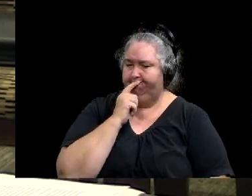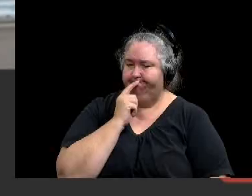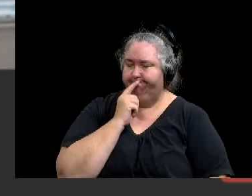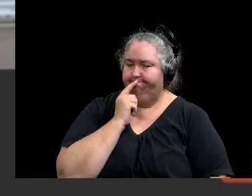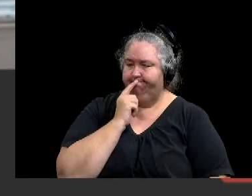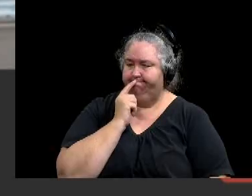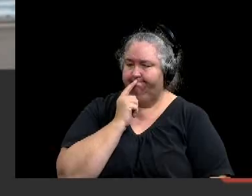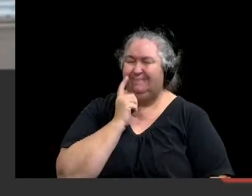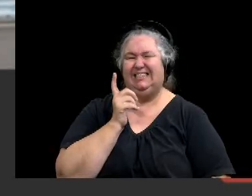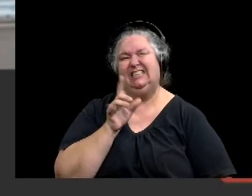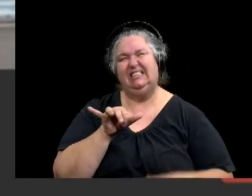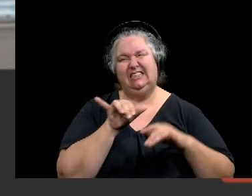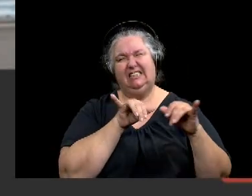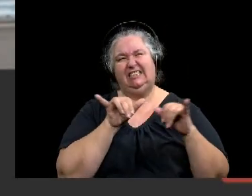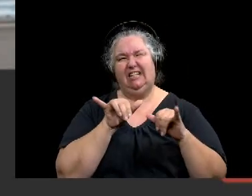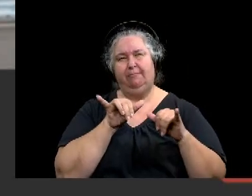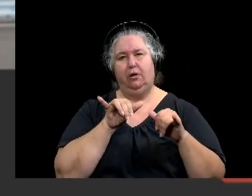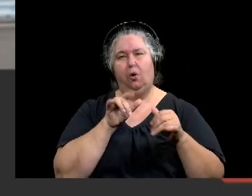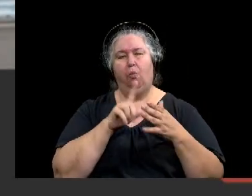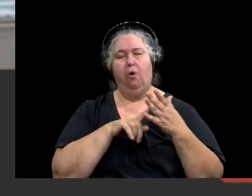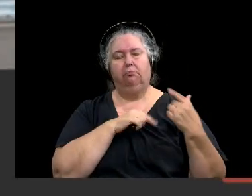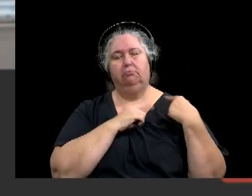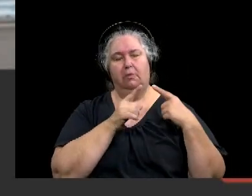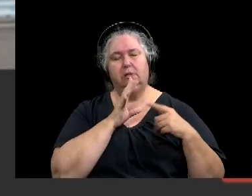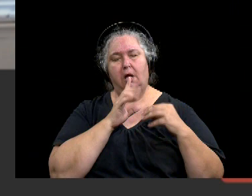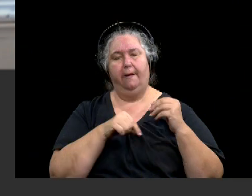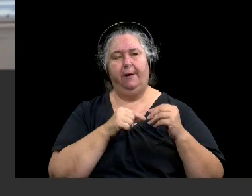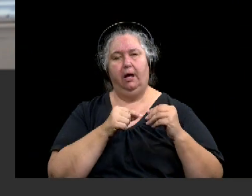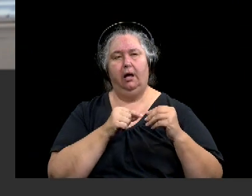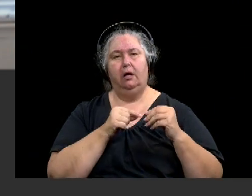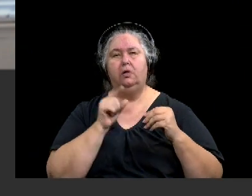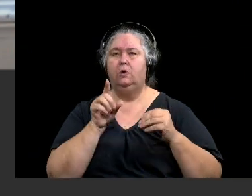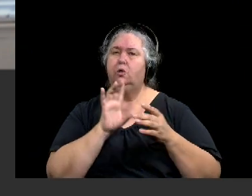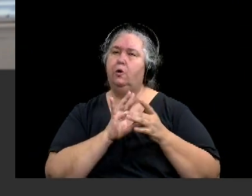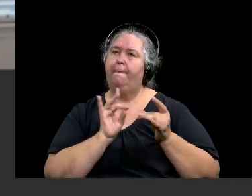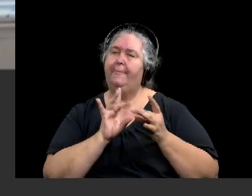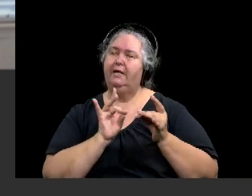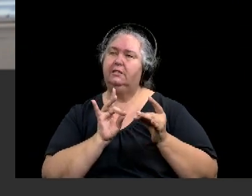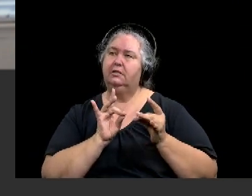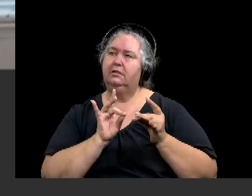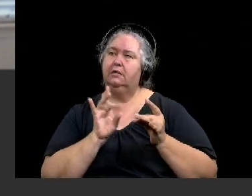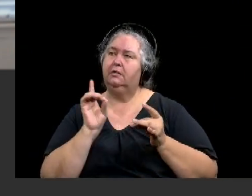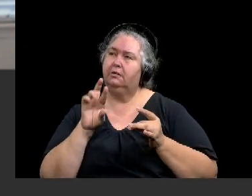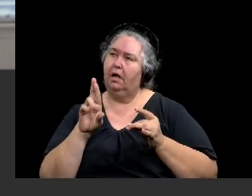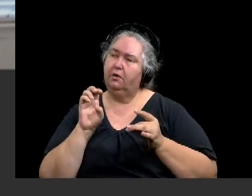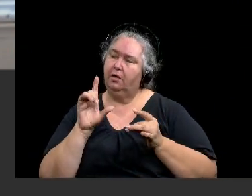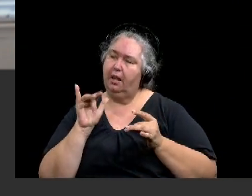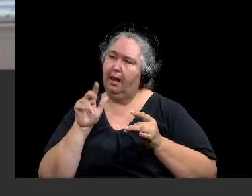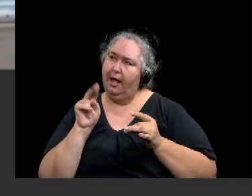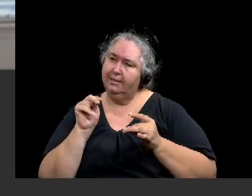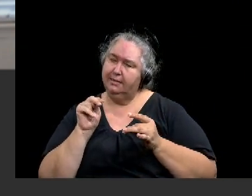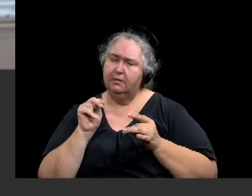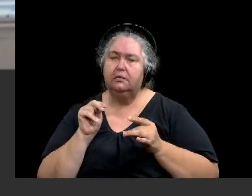along similar lines of what we've been talking about. You mentioned it earlier, Dr. Eliason, with